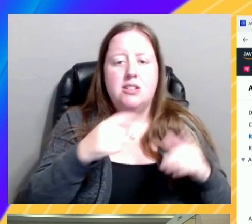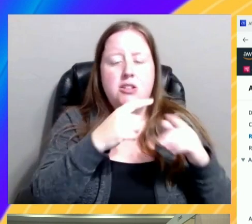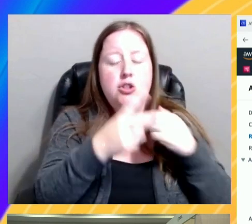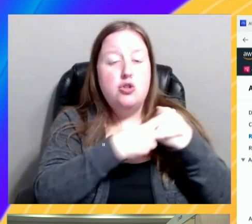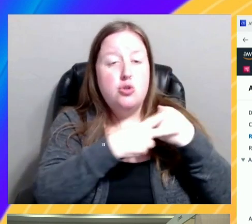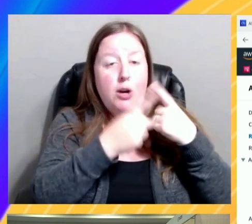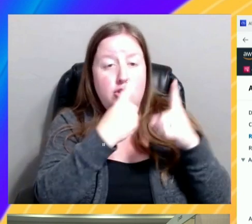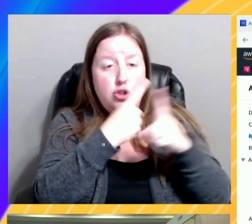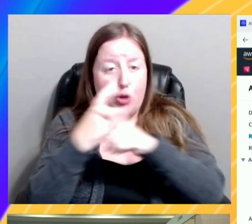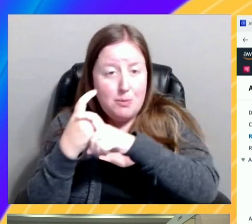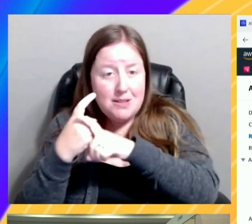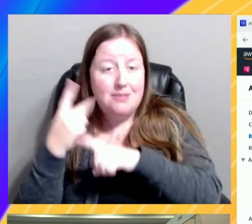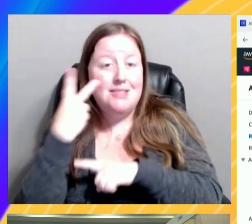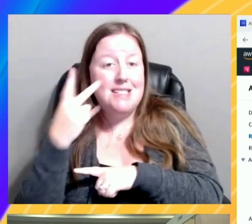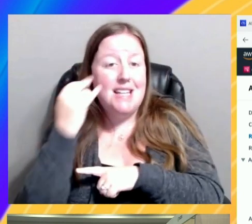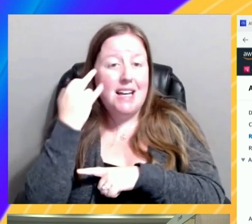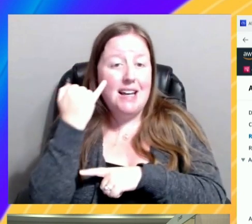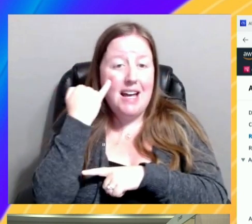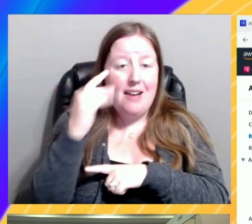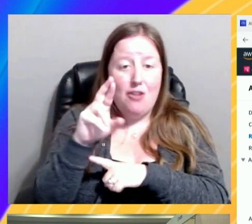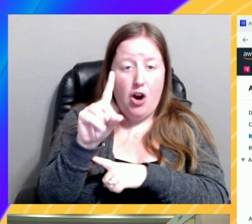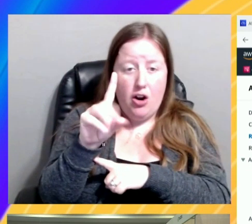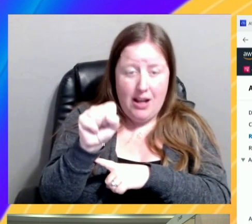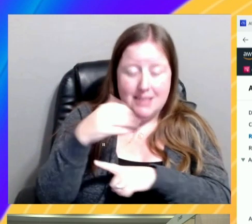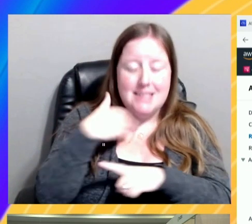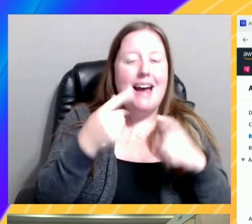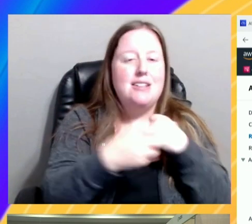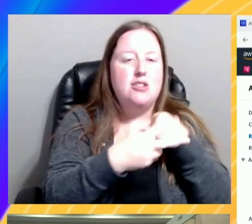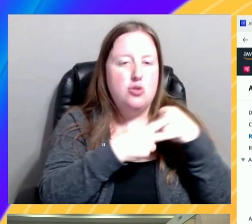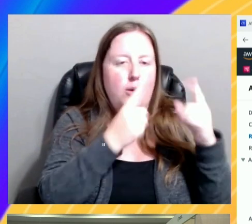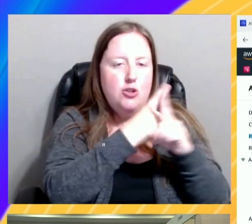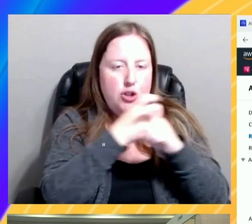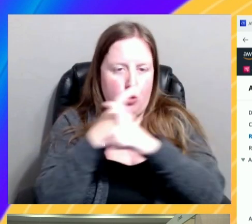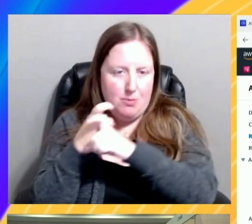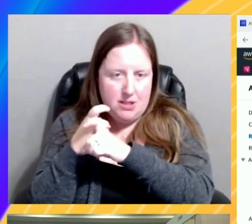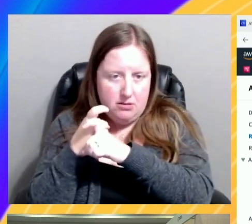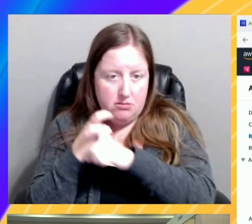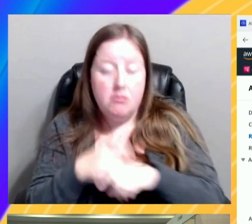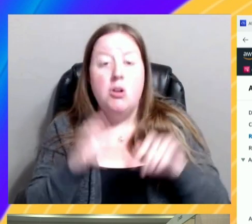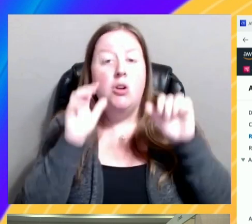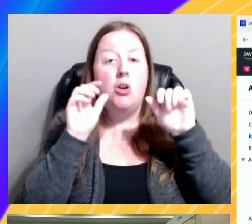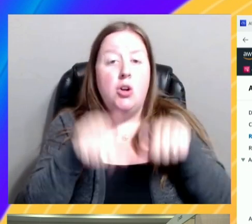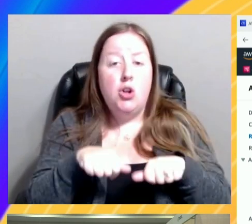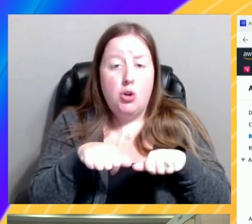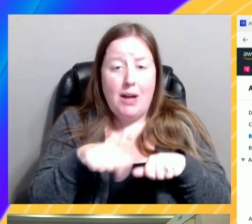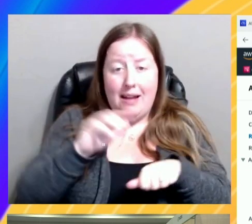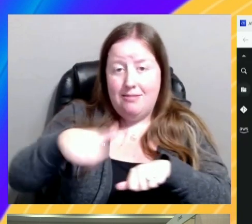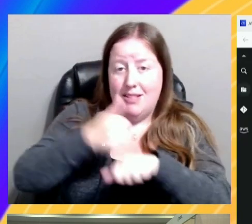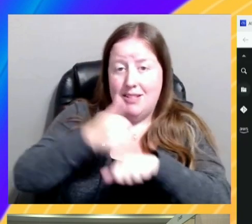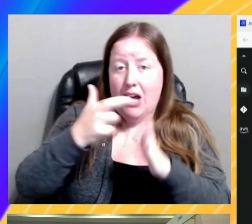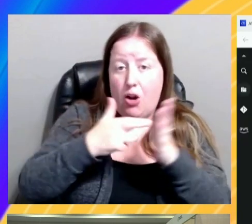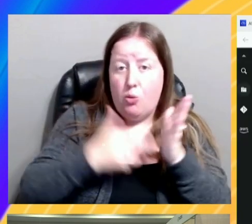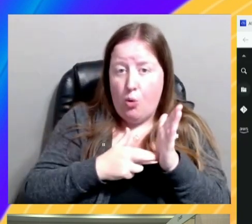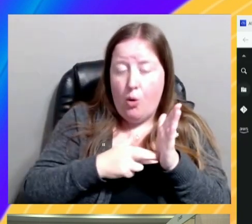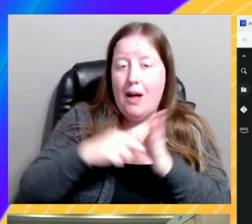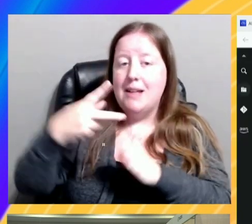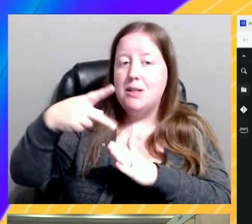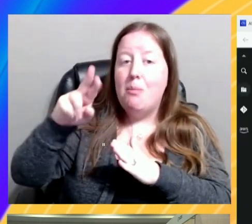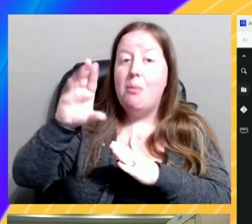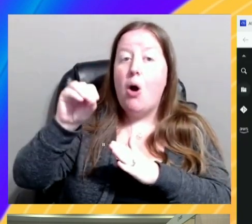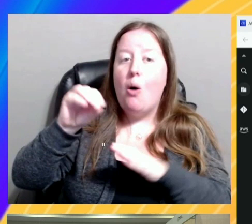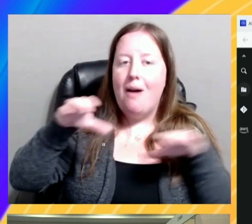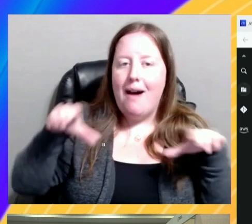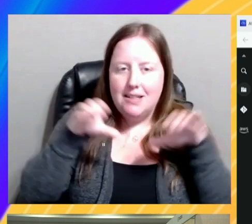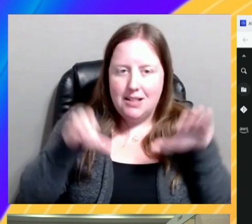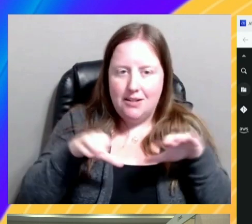RDS instance is to have its storage encrypted. And you can actually set this rule as a proactive rule. So take a look at my